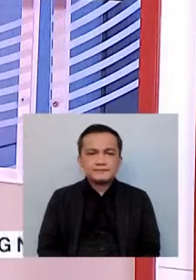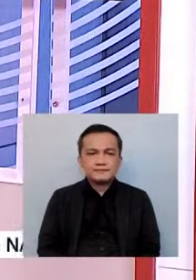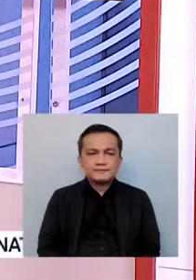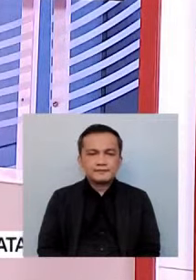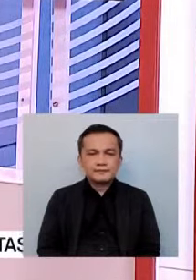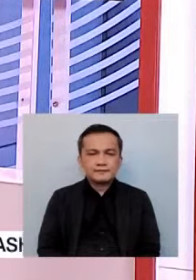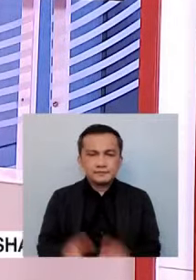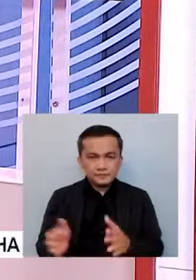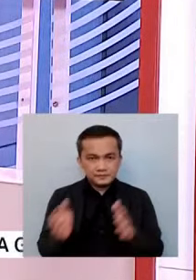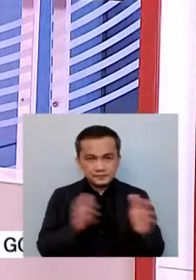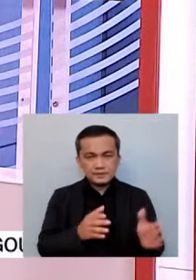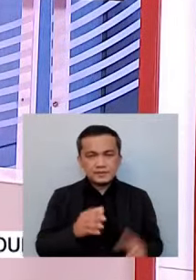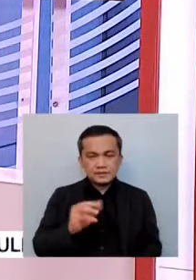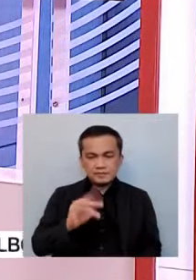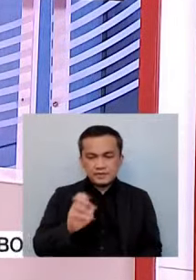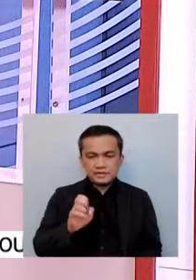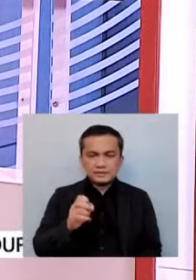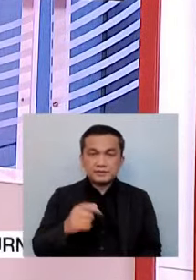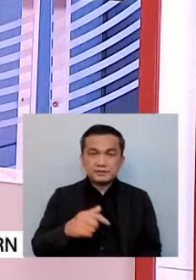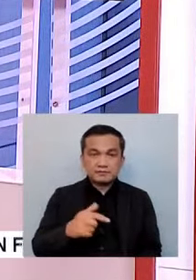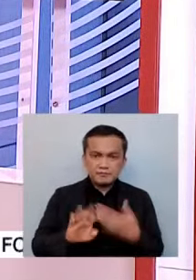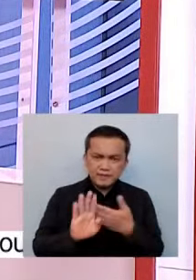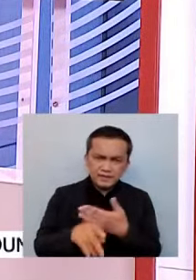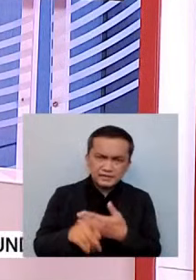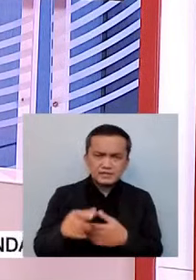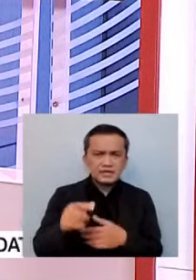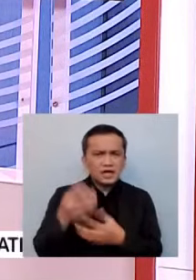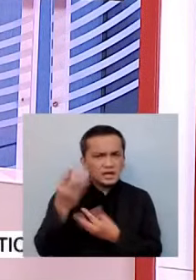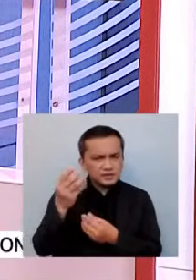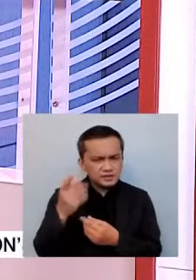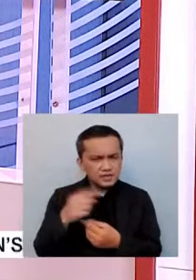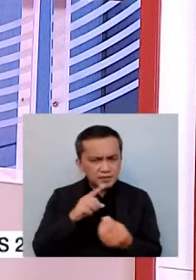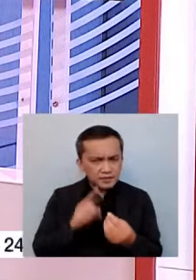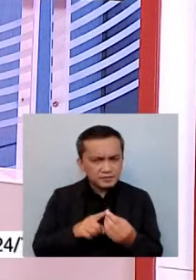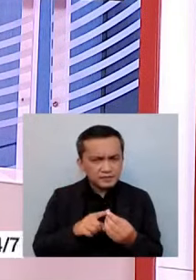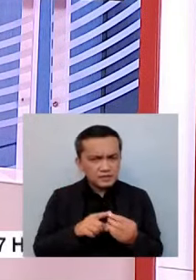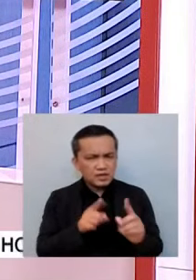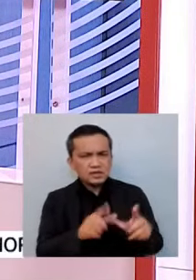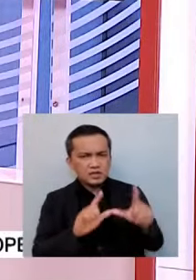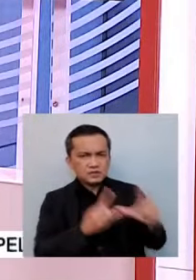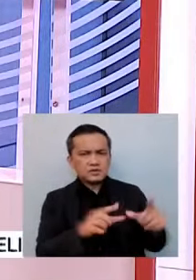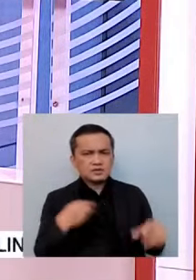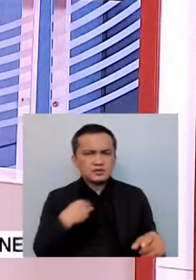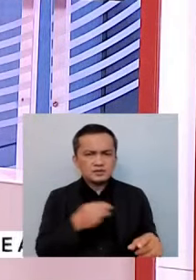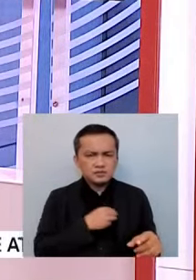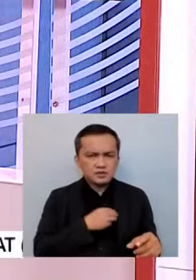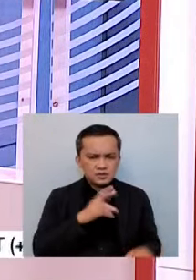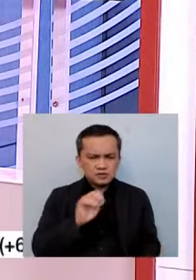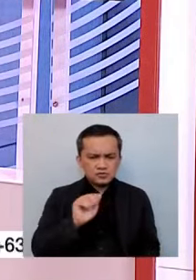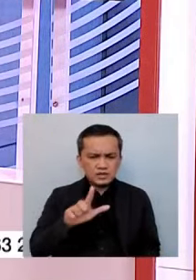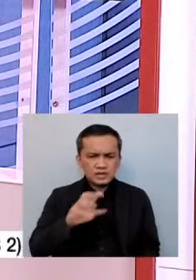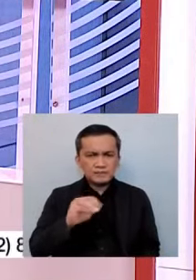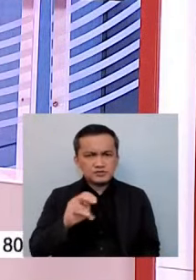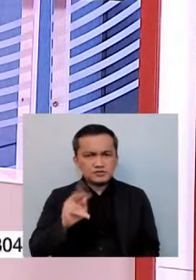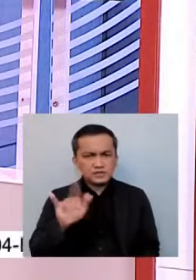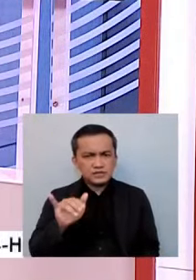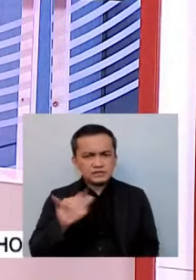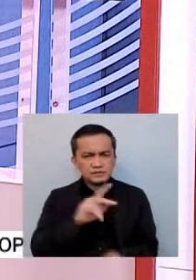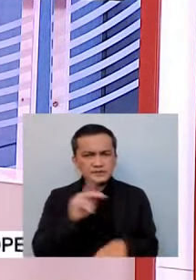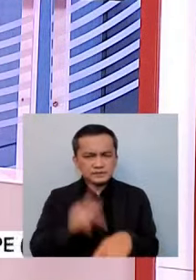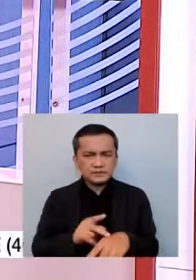And Mike Navarro is back on the line for that update on the tariff financing charges slapped against members of the Rural Missionaries of the Philippines.